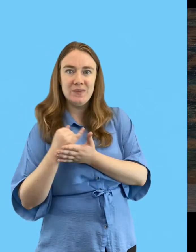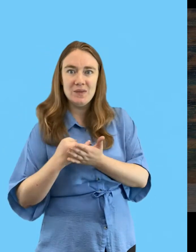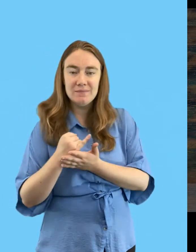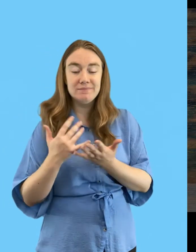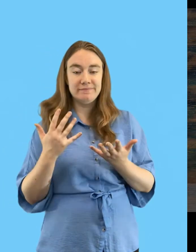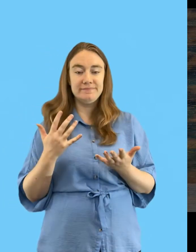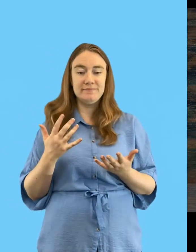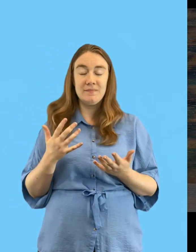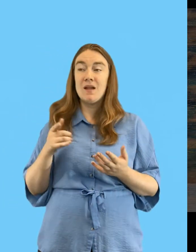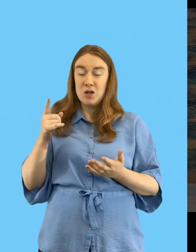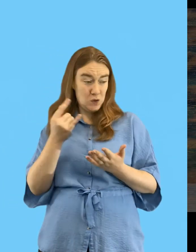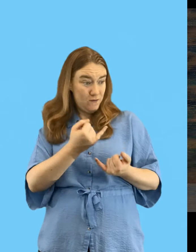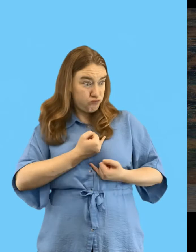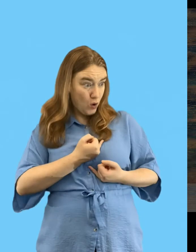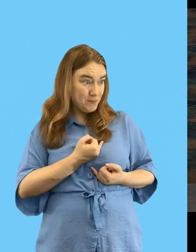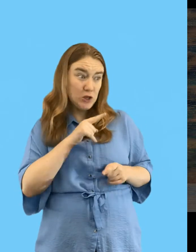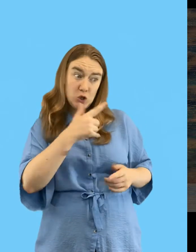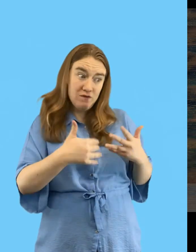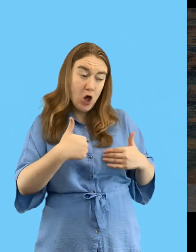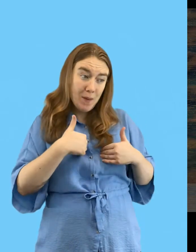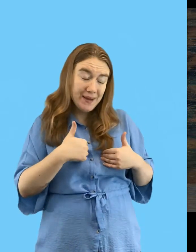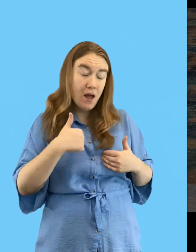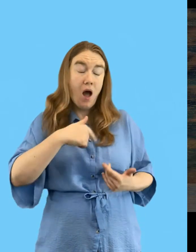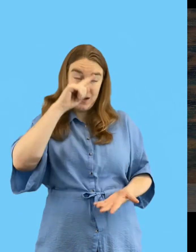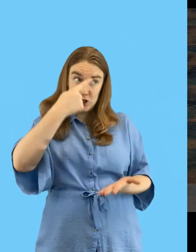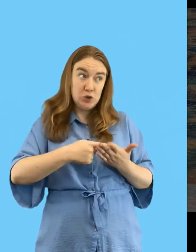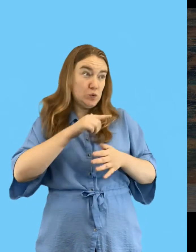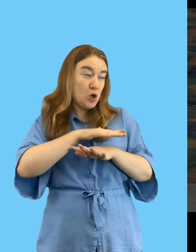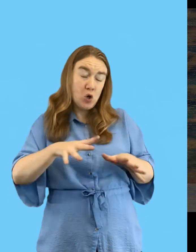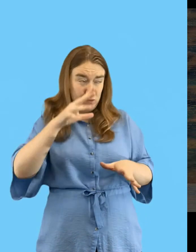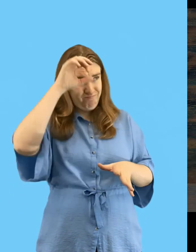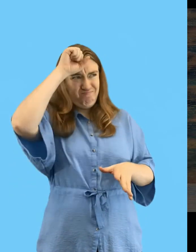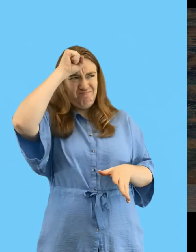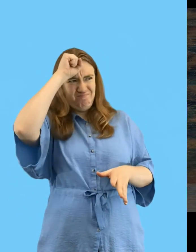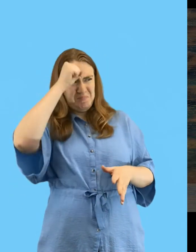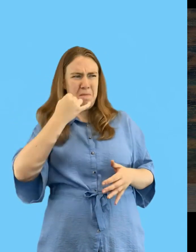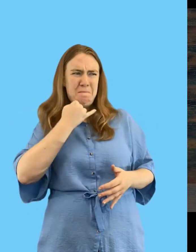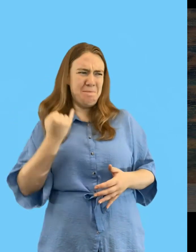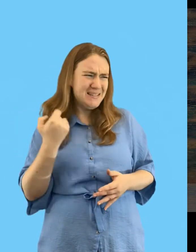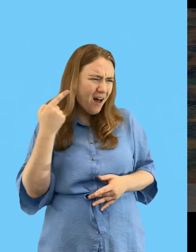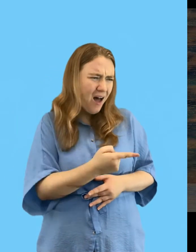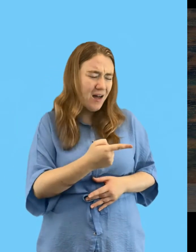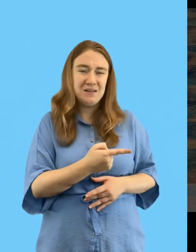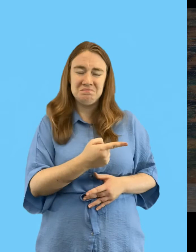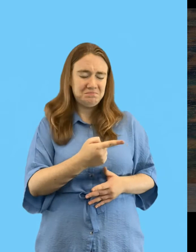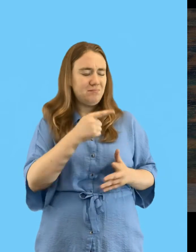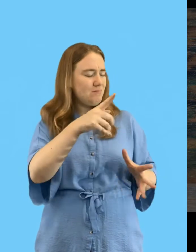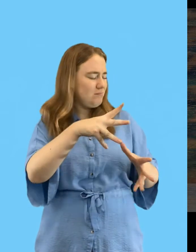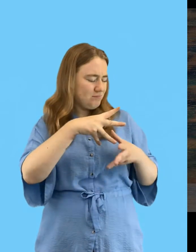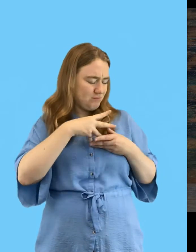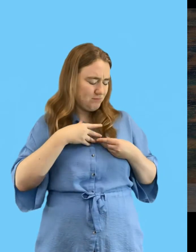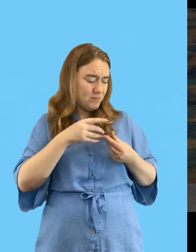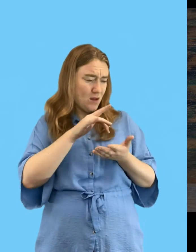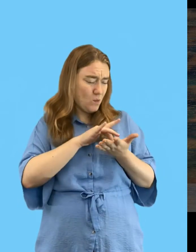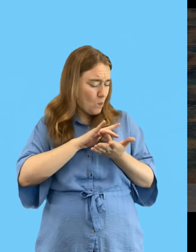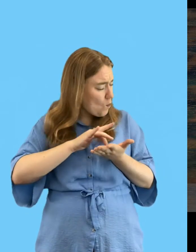me, but I'm going to choose not to hold that against you, not to hold on to that grudge, that bitterness. I'm going to absorb that